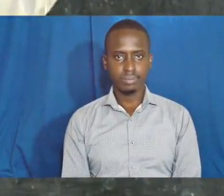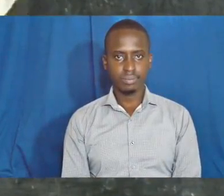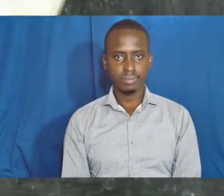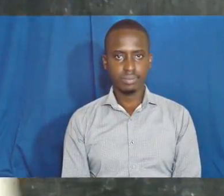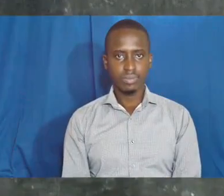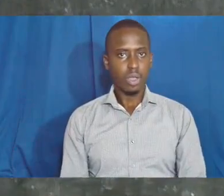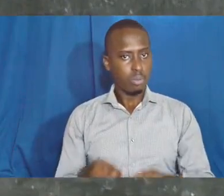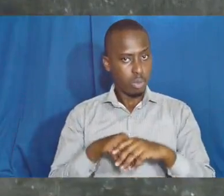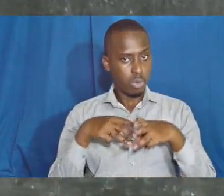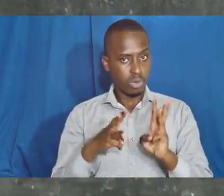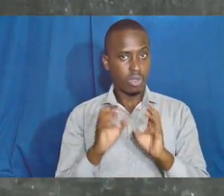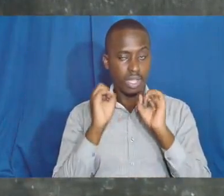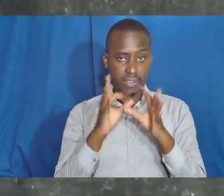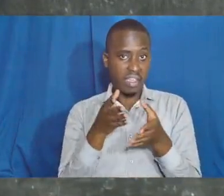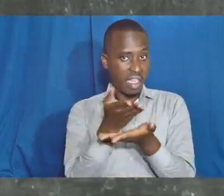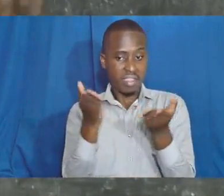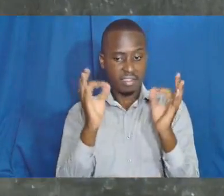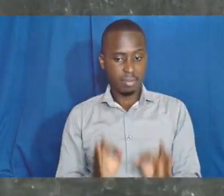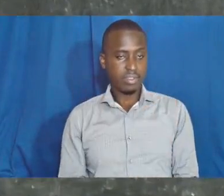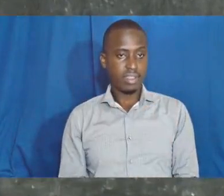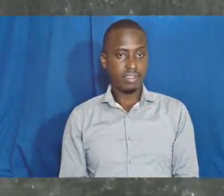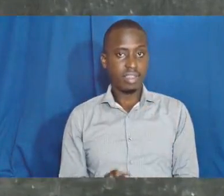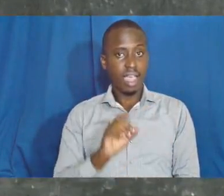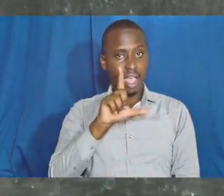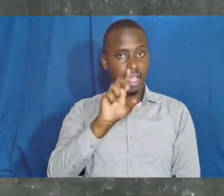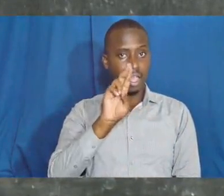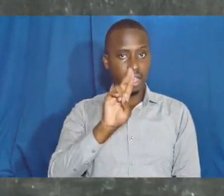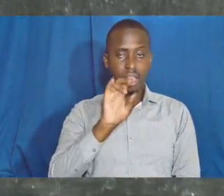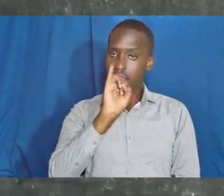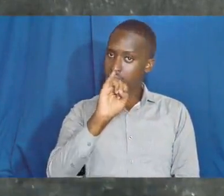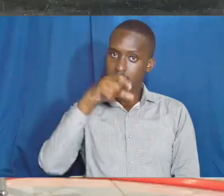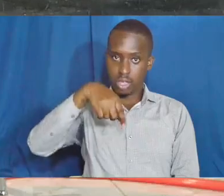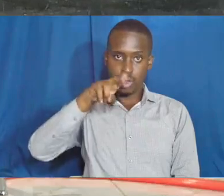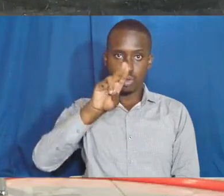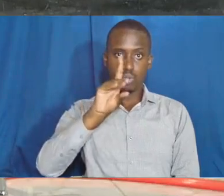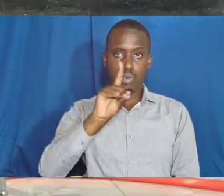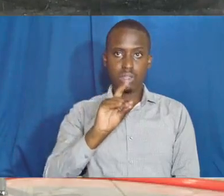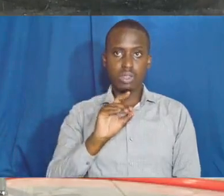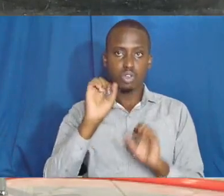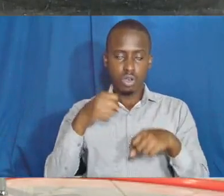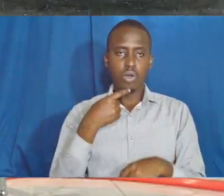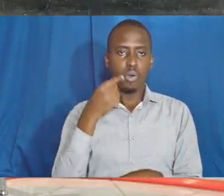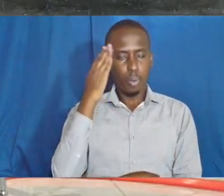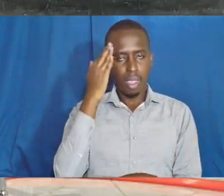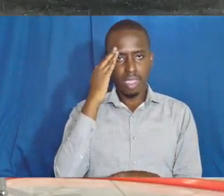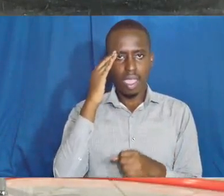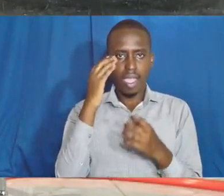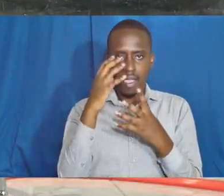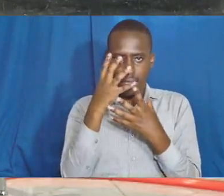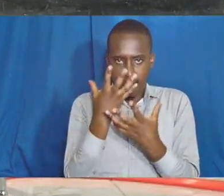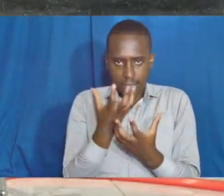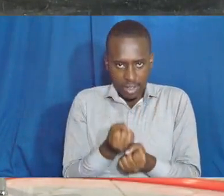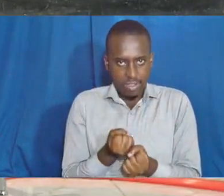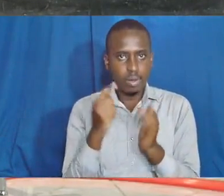In case if the substance is a liquid, then you can also determine the freezing point, because also